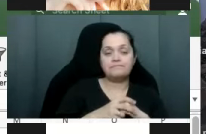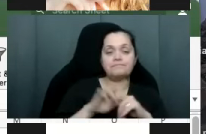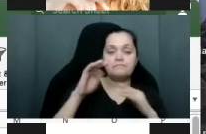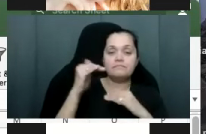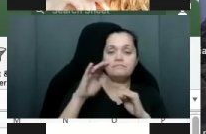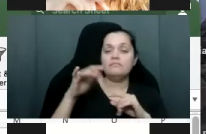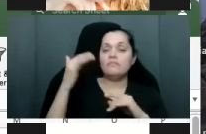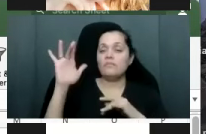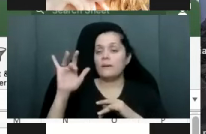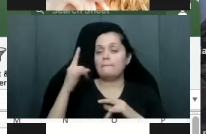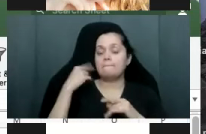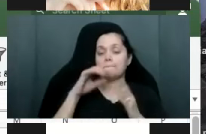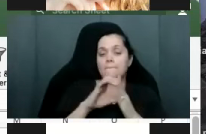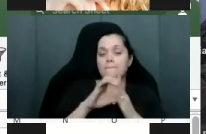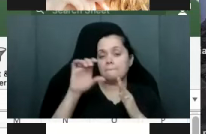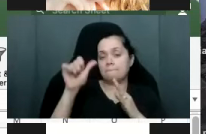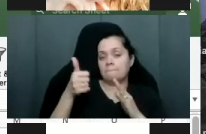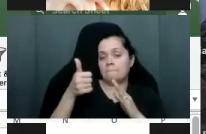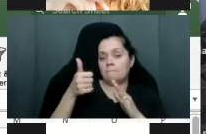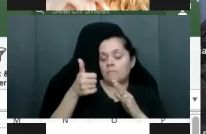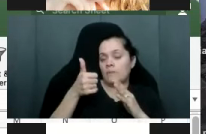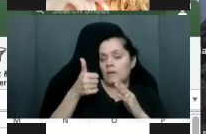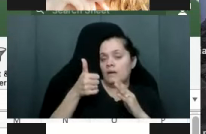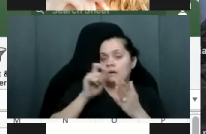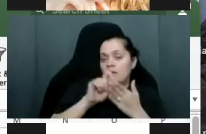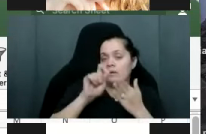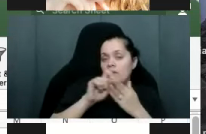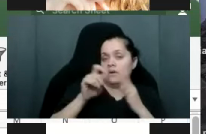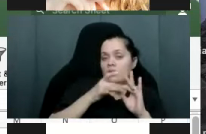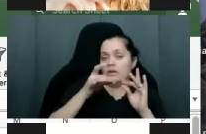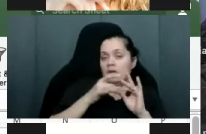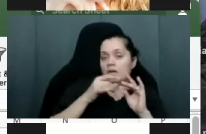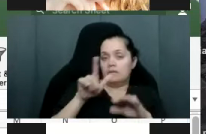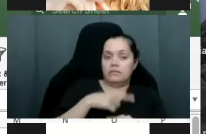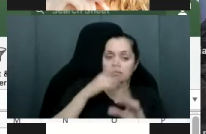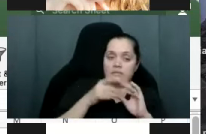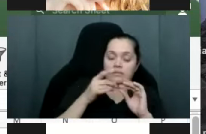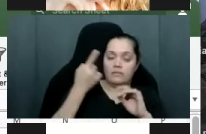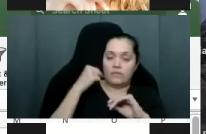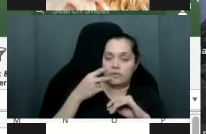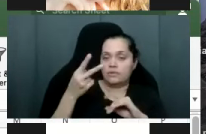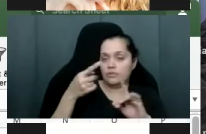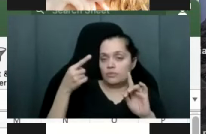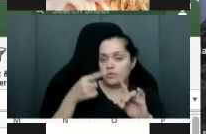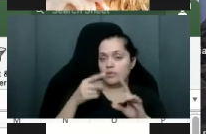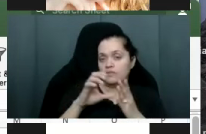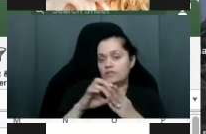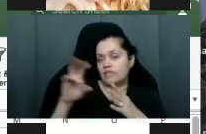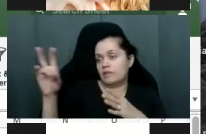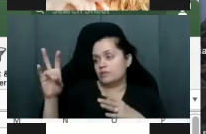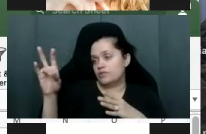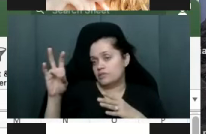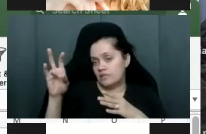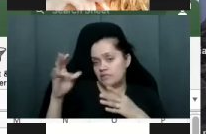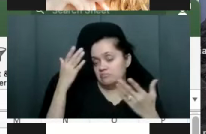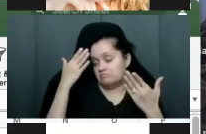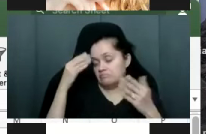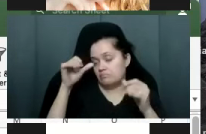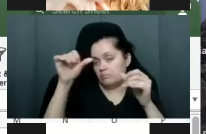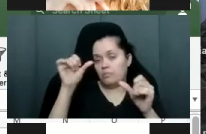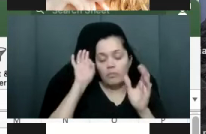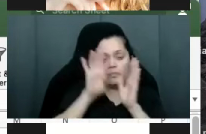So for chapter 10, write a comment, a longer comment for 2 points. For chapter 7, post a